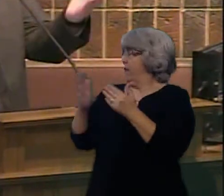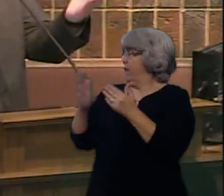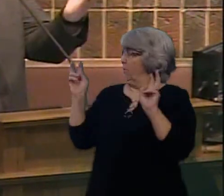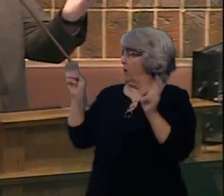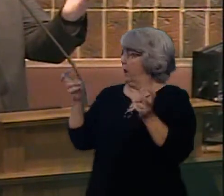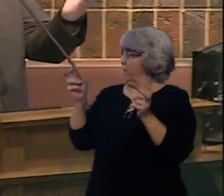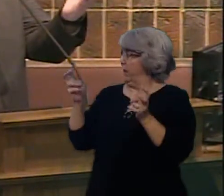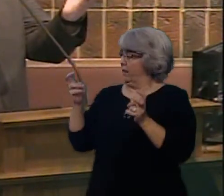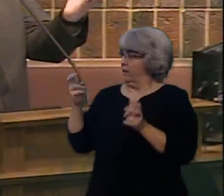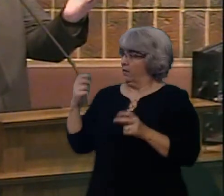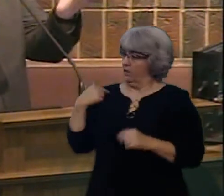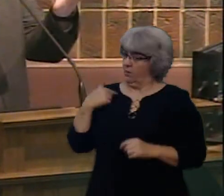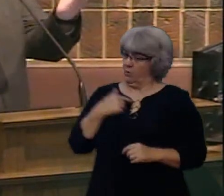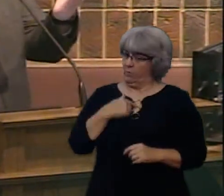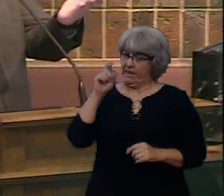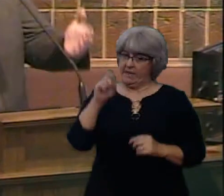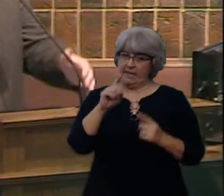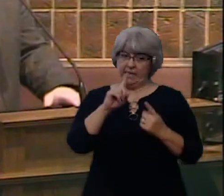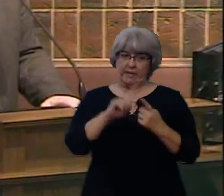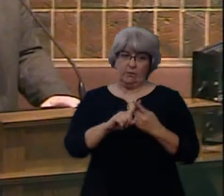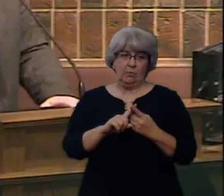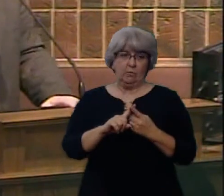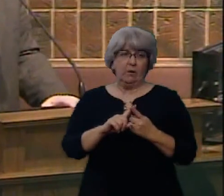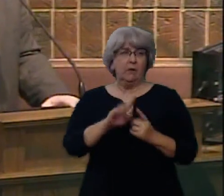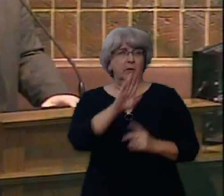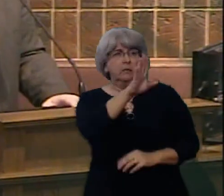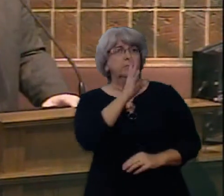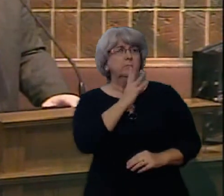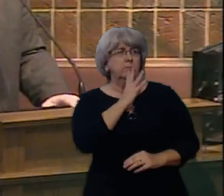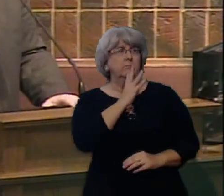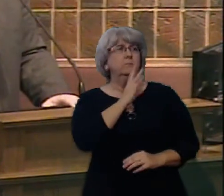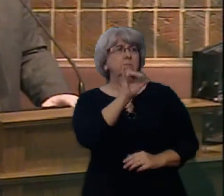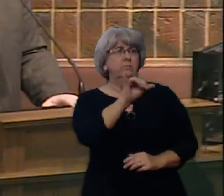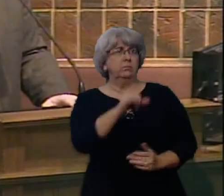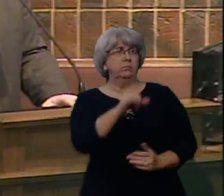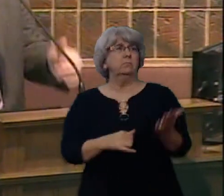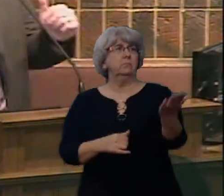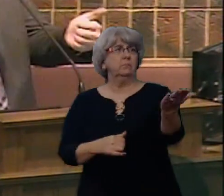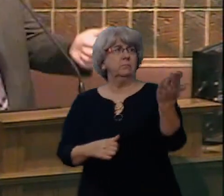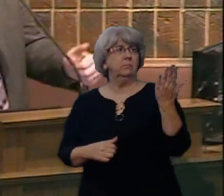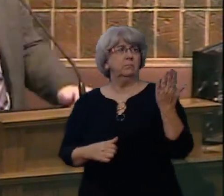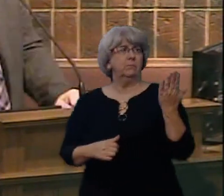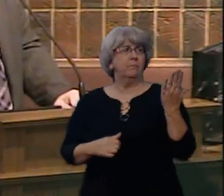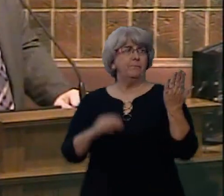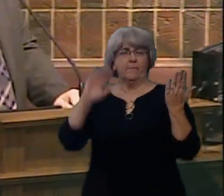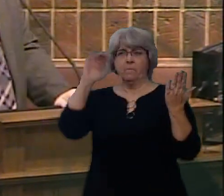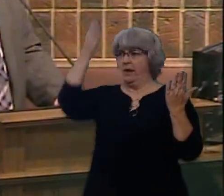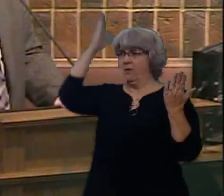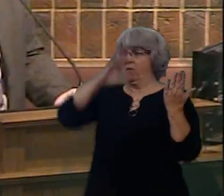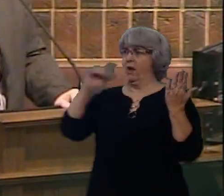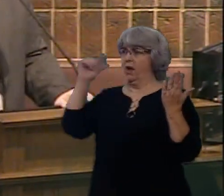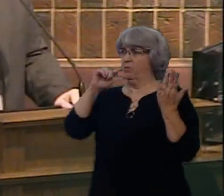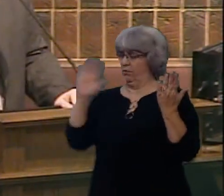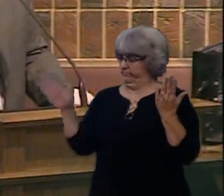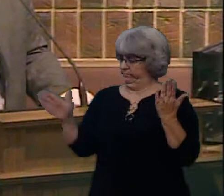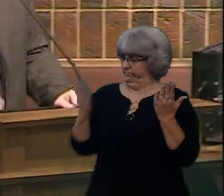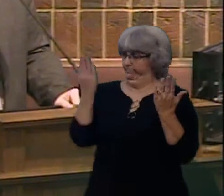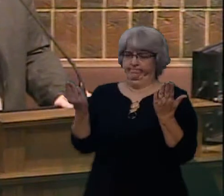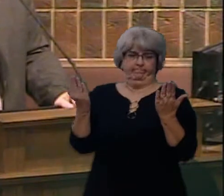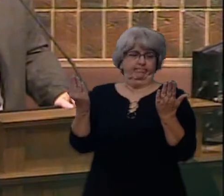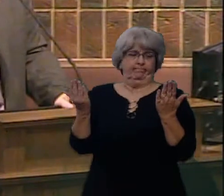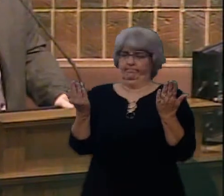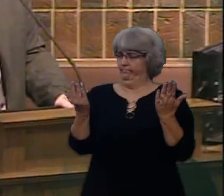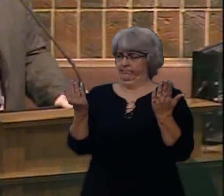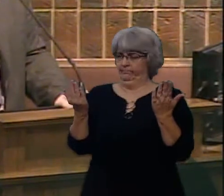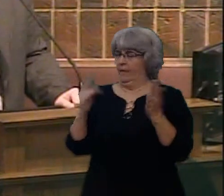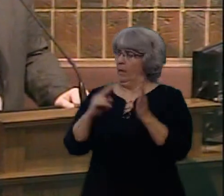have taught and put it side by side the Word of God. That means we have to have the skill and we have to have the knowledge in God's